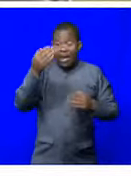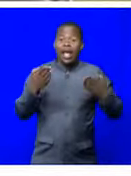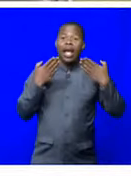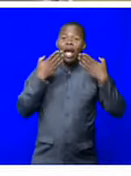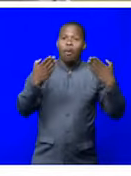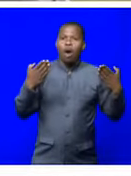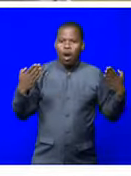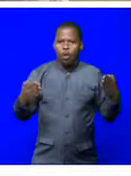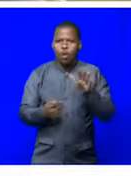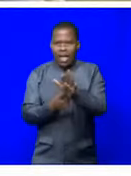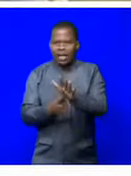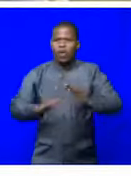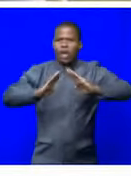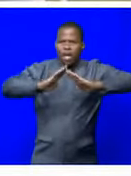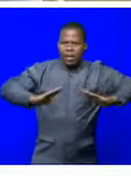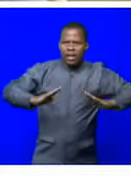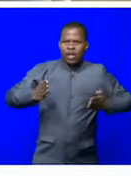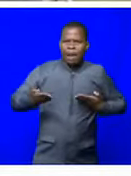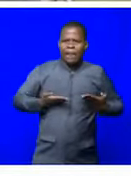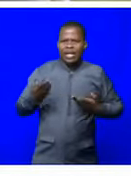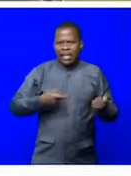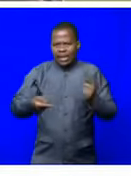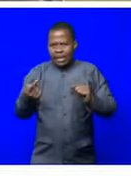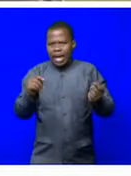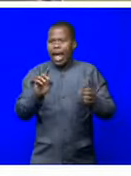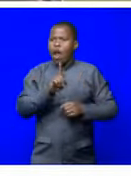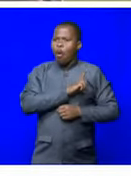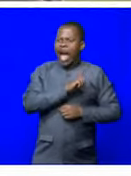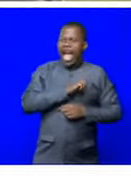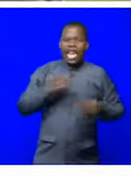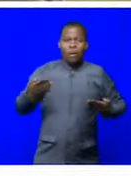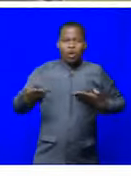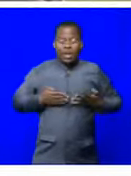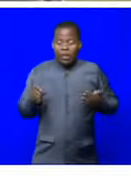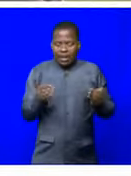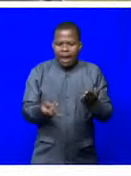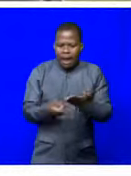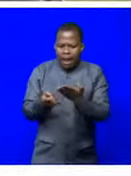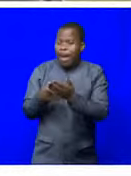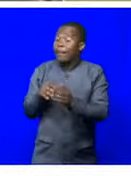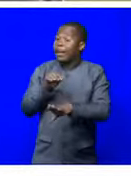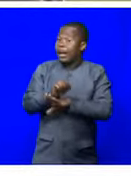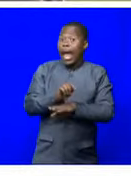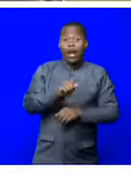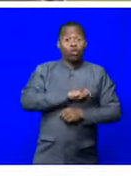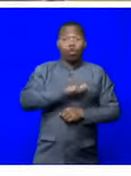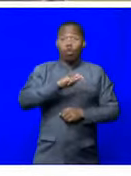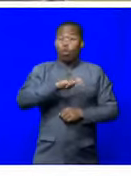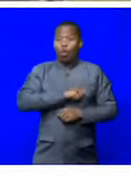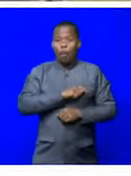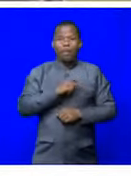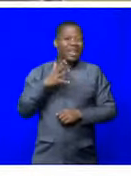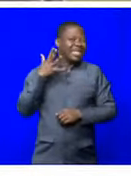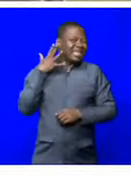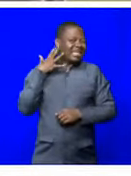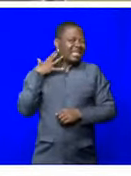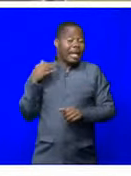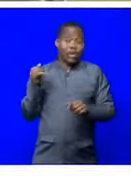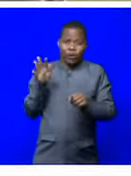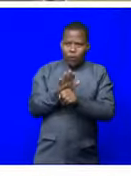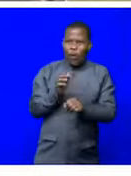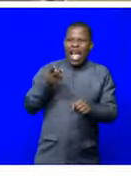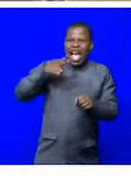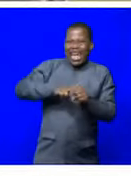of Commerce ngokuthi iphethe bosomabhizinisi labancane. A minister bese sishaywa stroke khona nje lotshekile